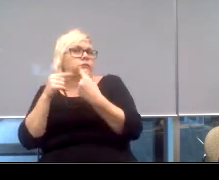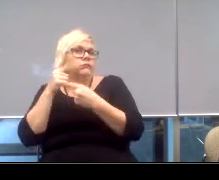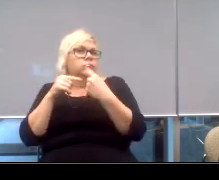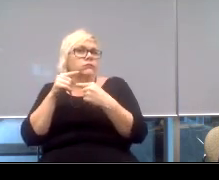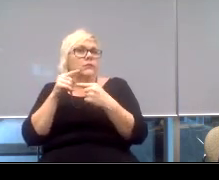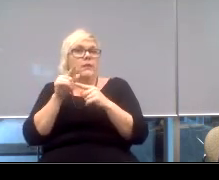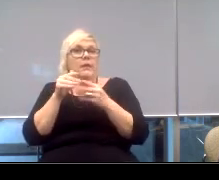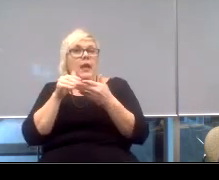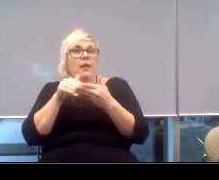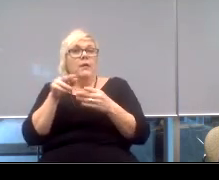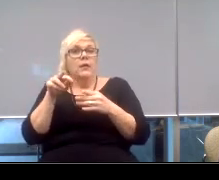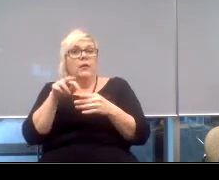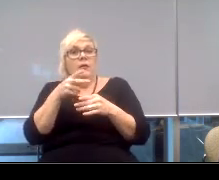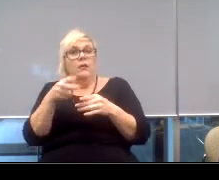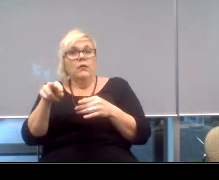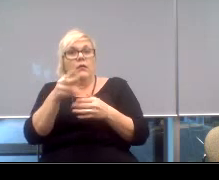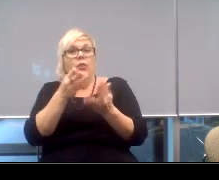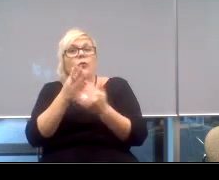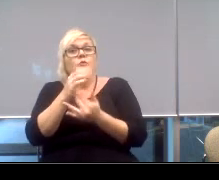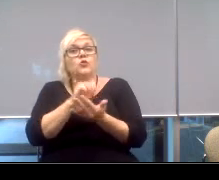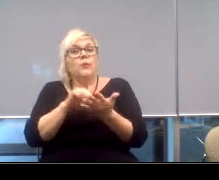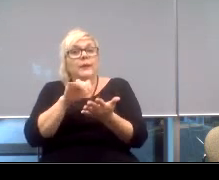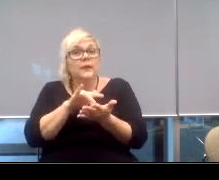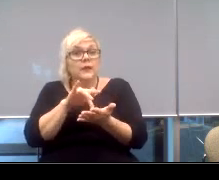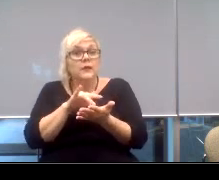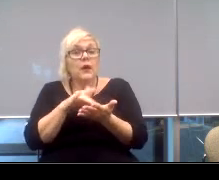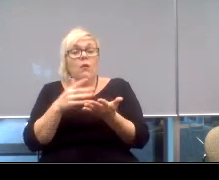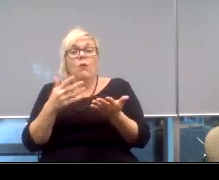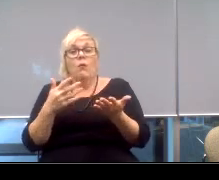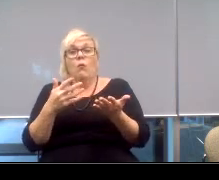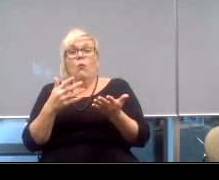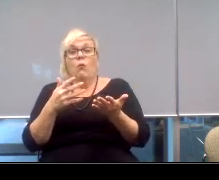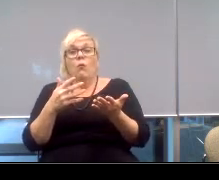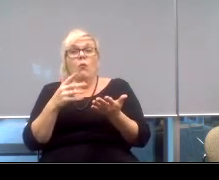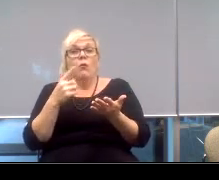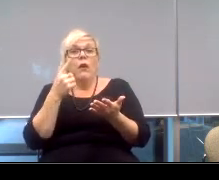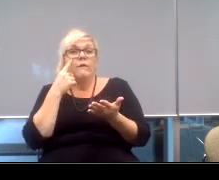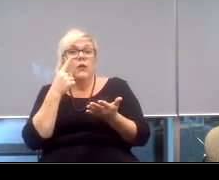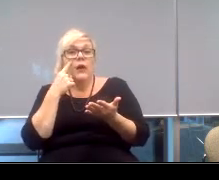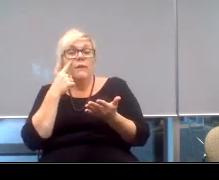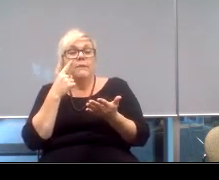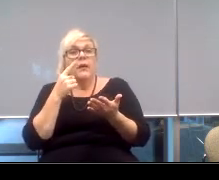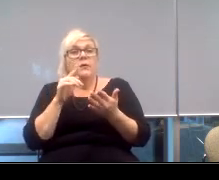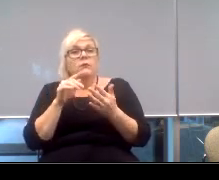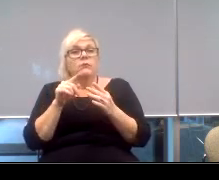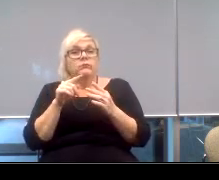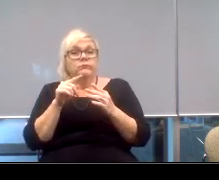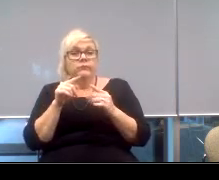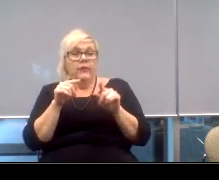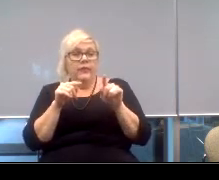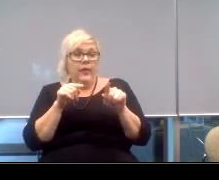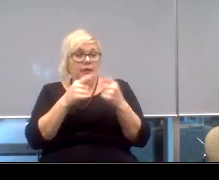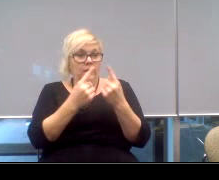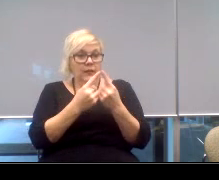centre, or even to look up product sites and compare